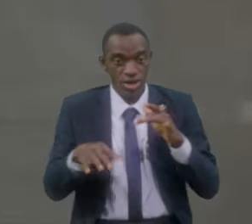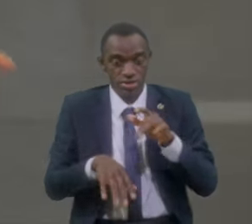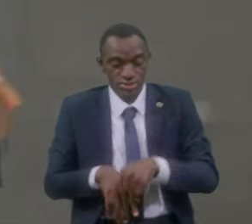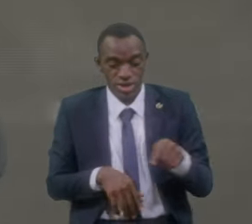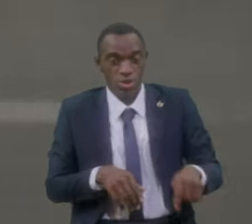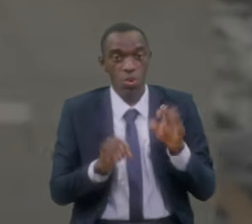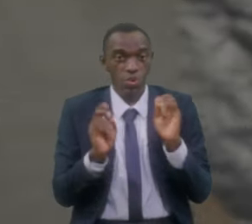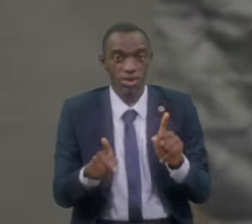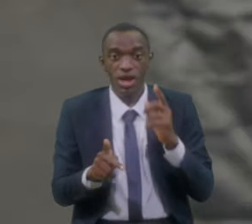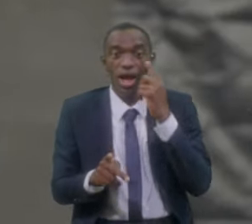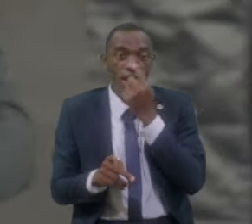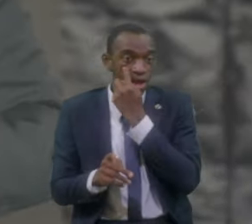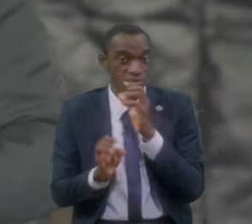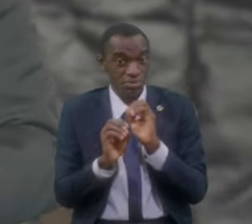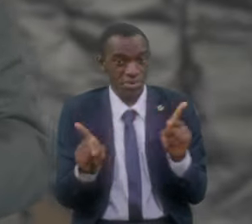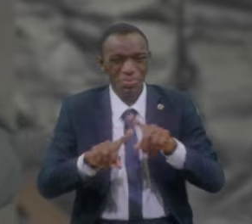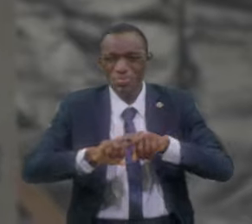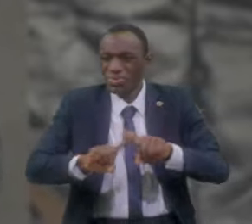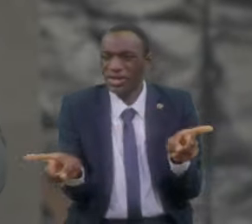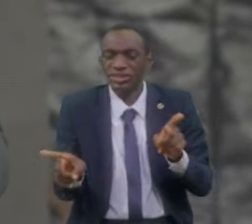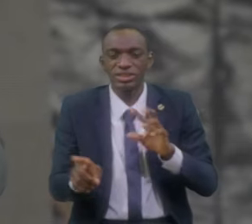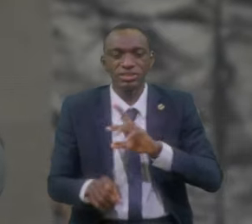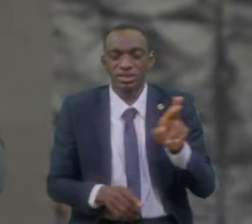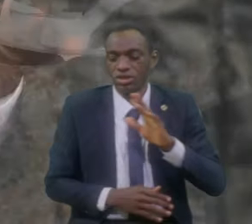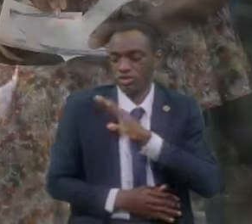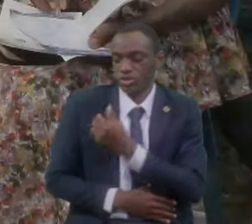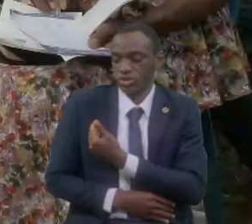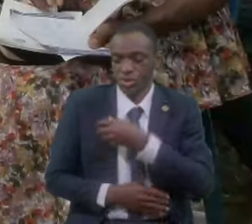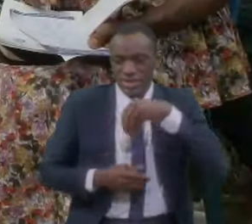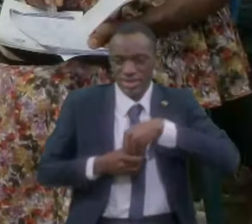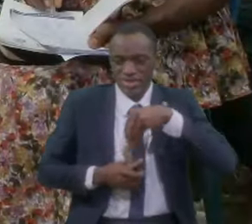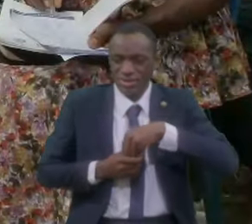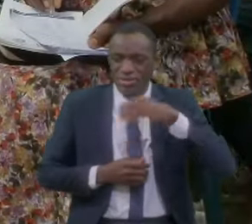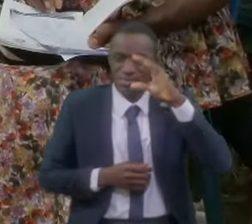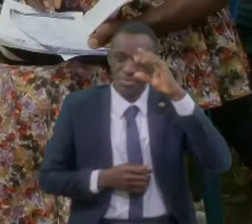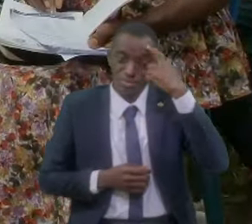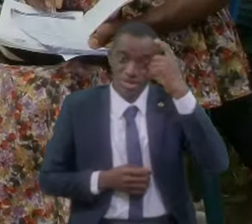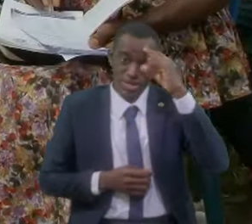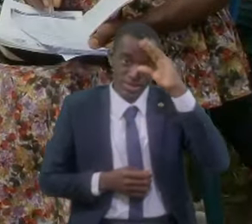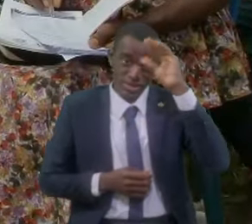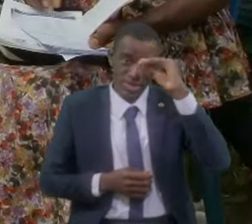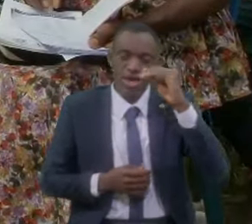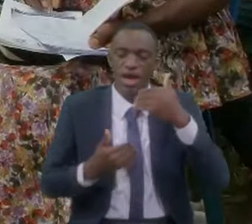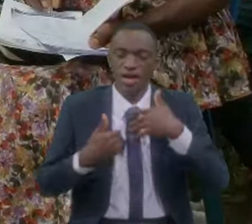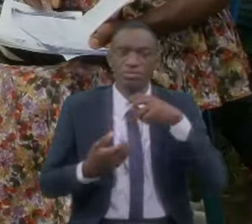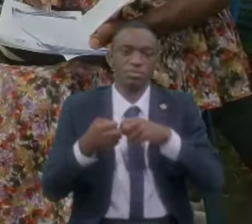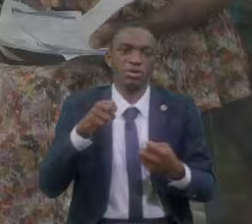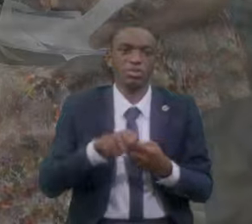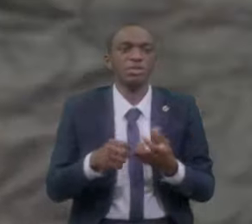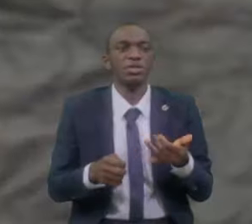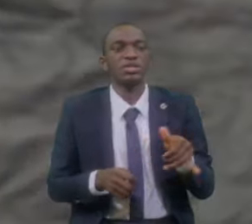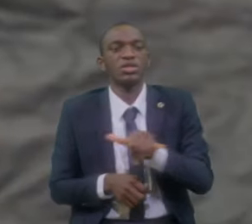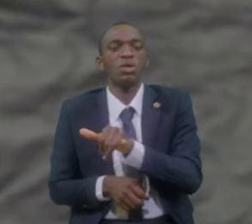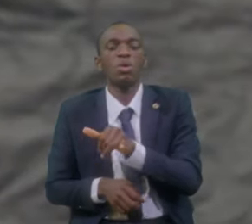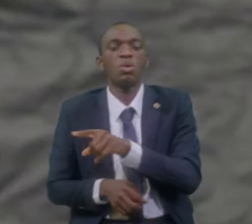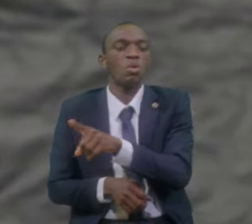their soul, the inner man, had a problem. They were discouraged.